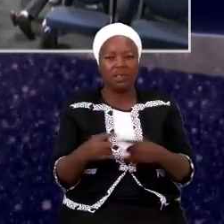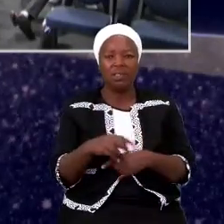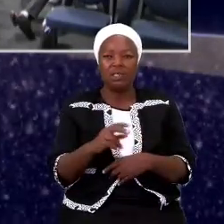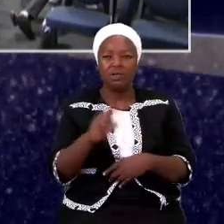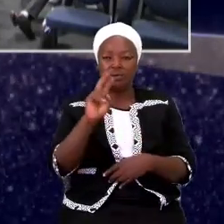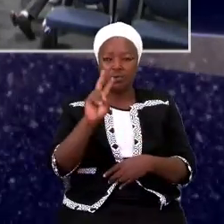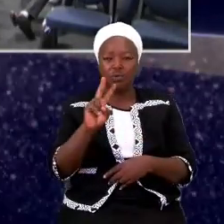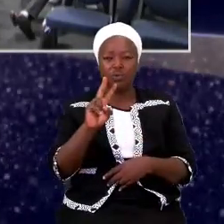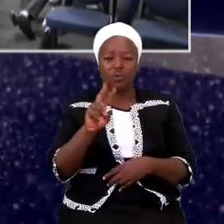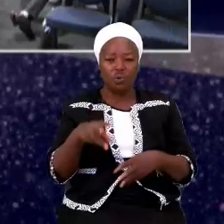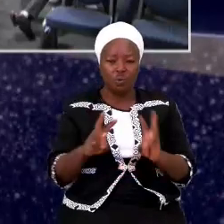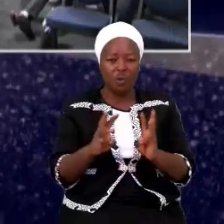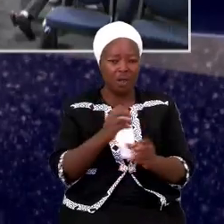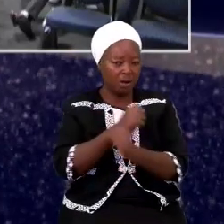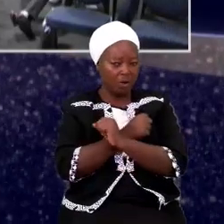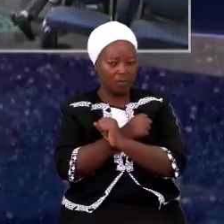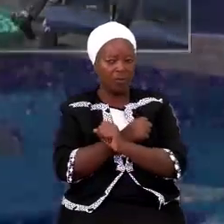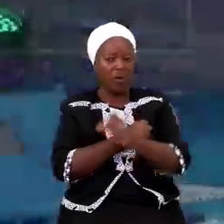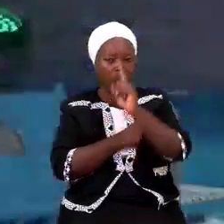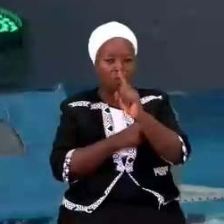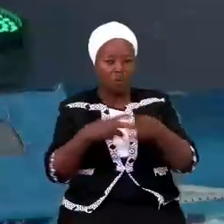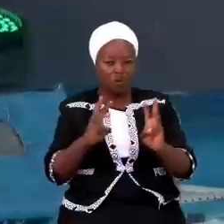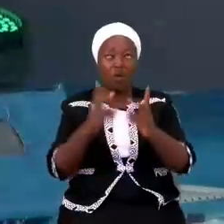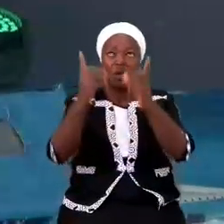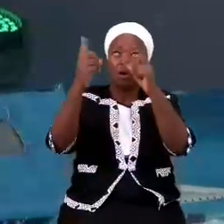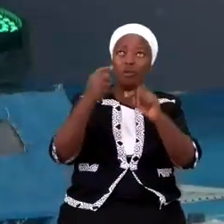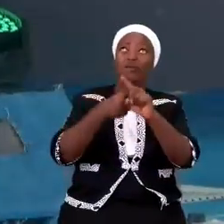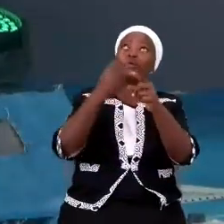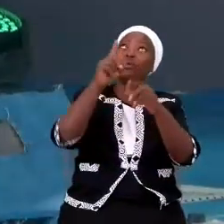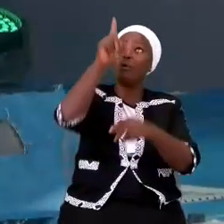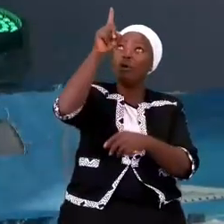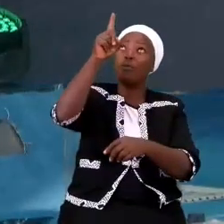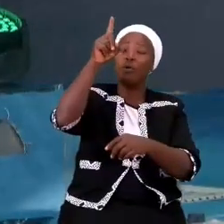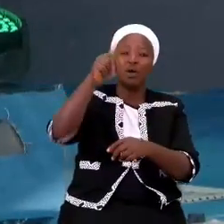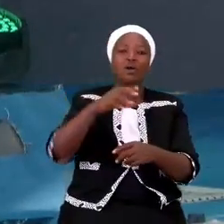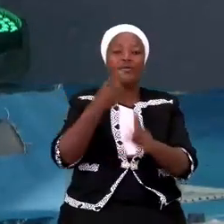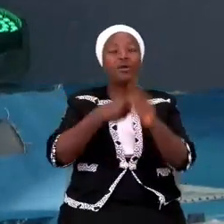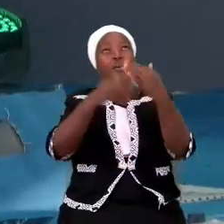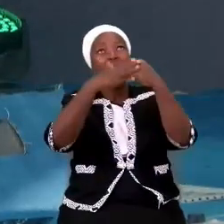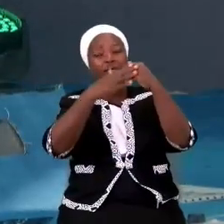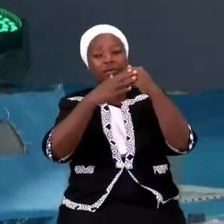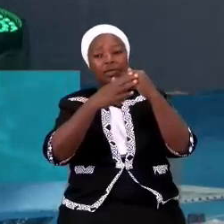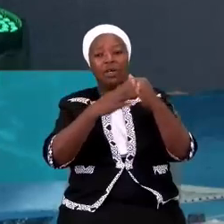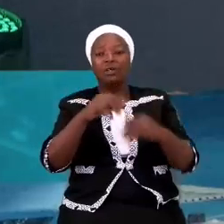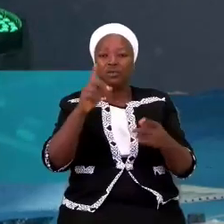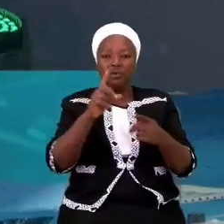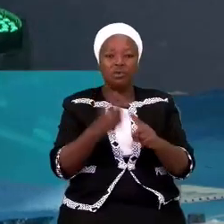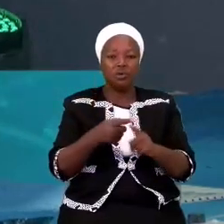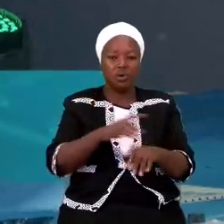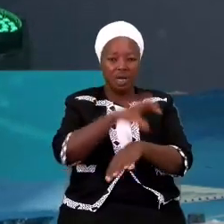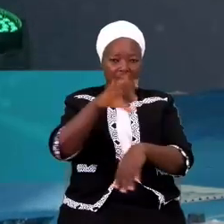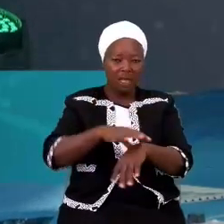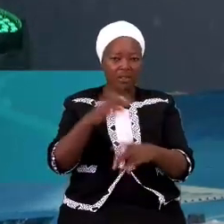to earth, to us. And the other way, coming from earth and going back to heaven. The